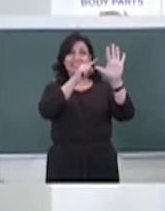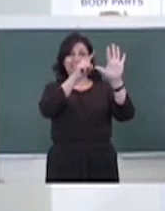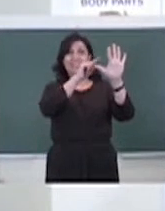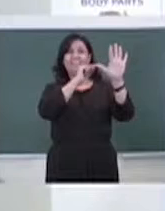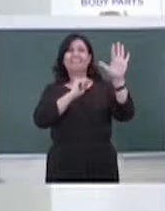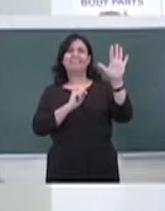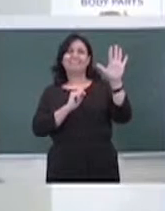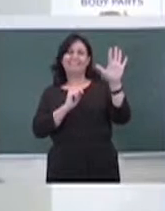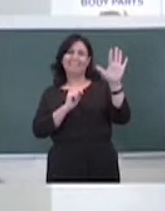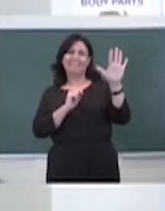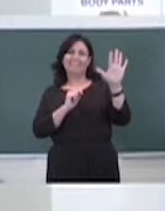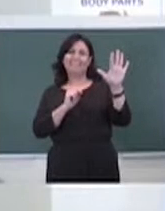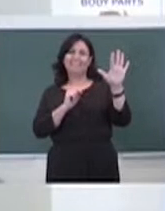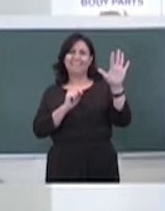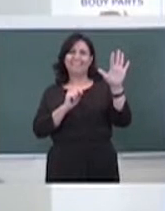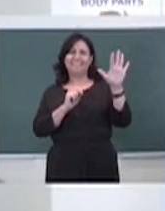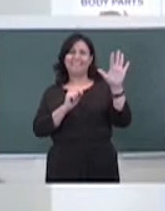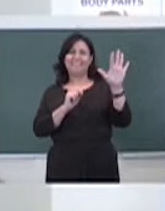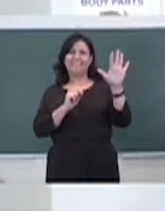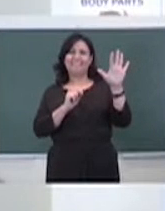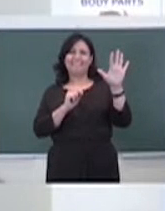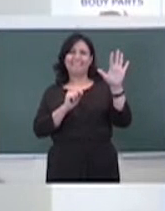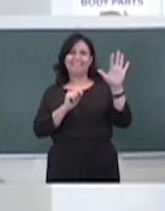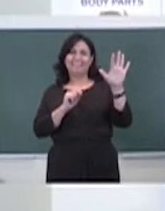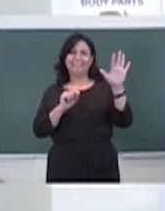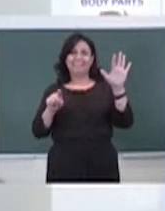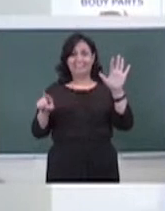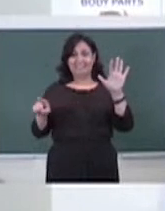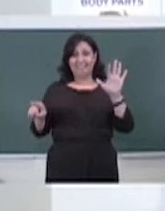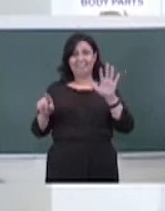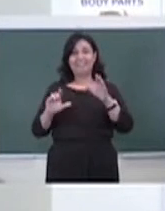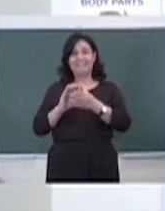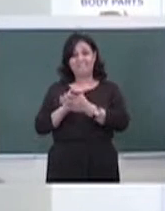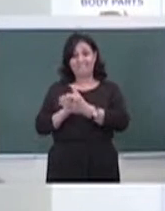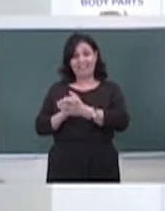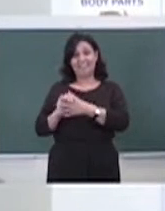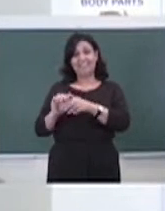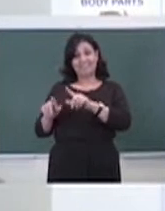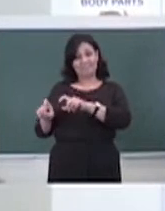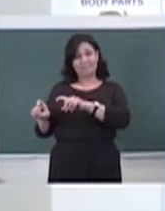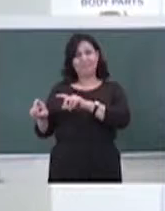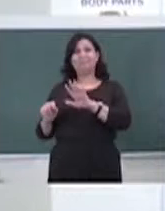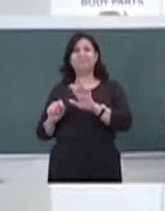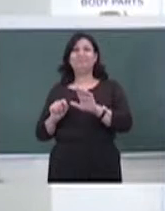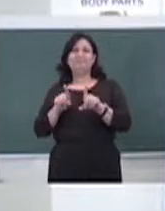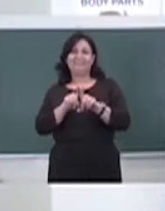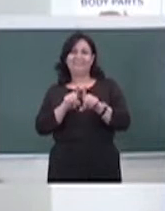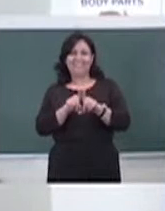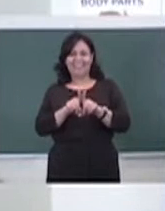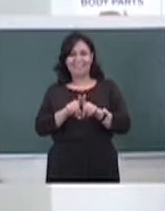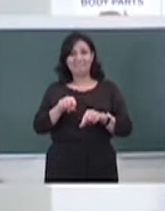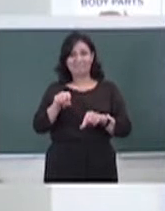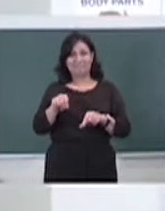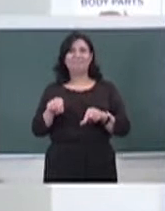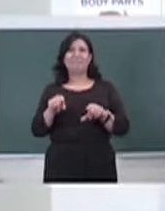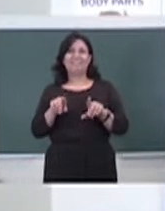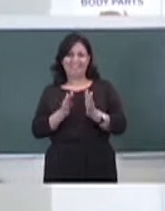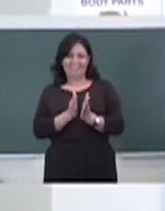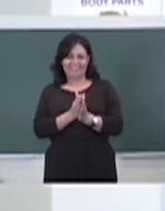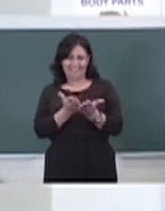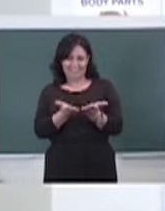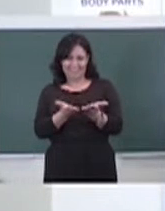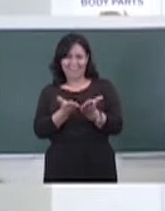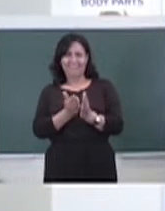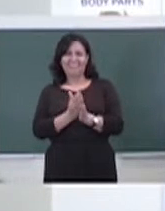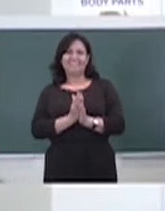to do it on the board, and my friend is also going to do it on his paper. You should also do it on your paper. You are going to